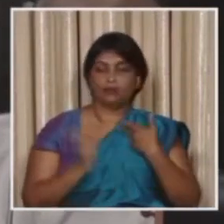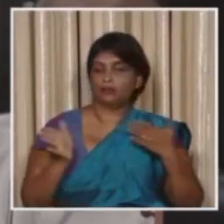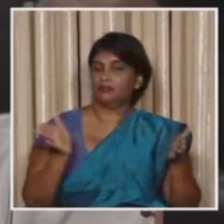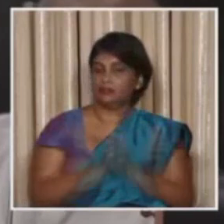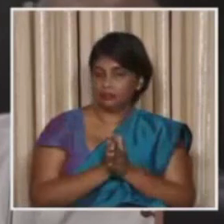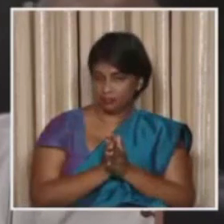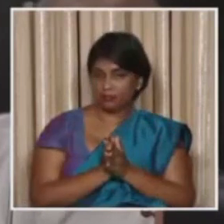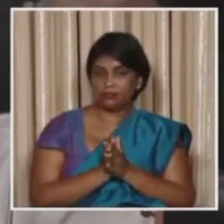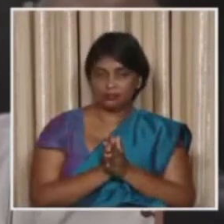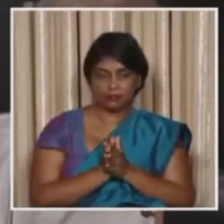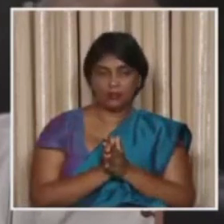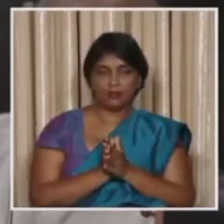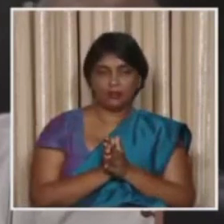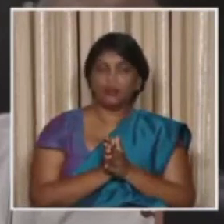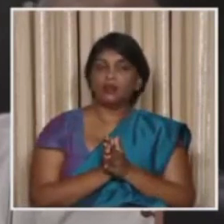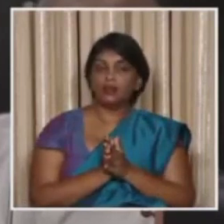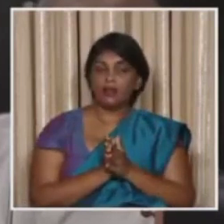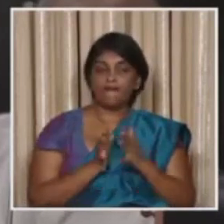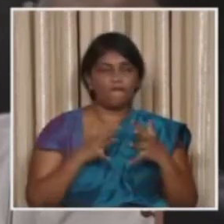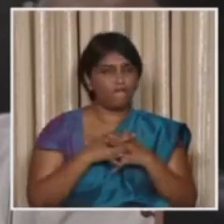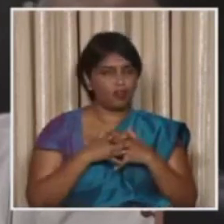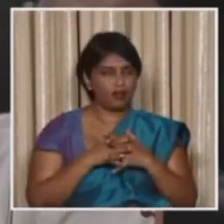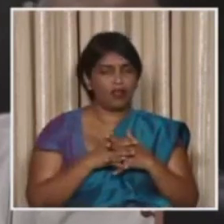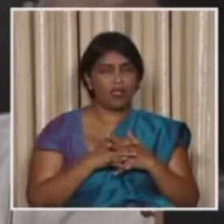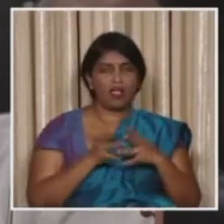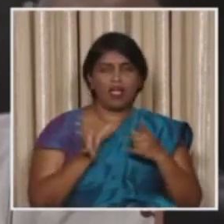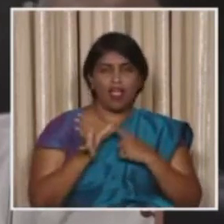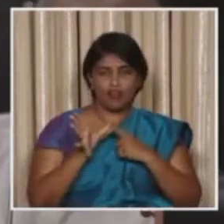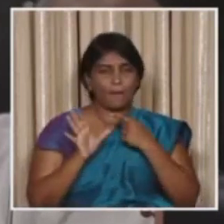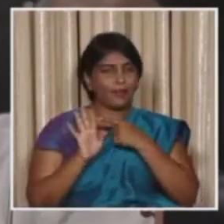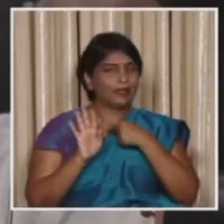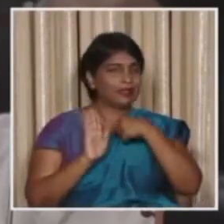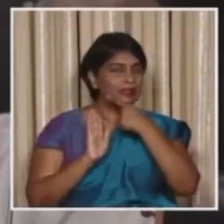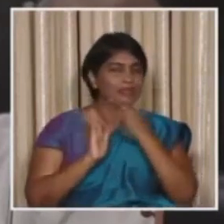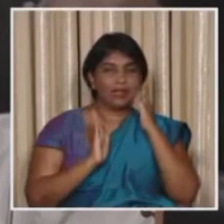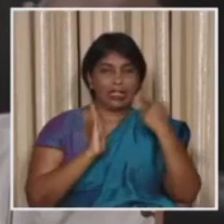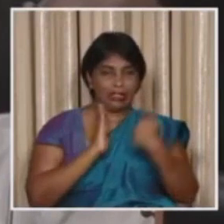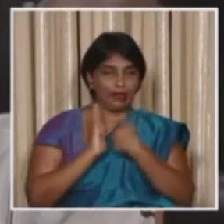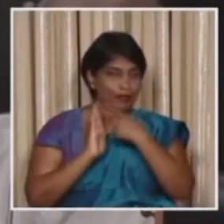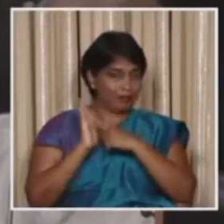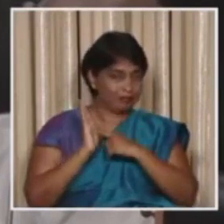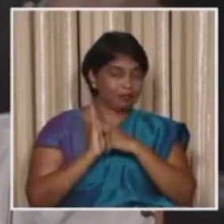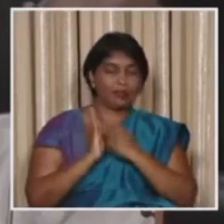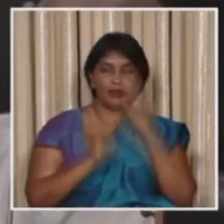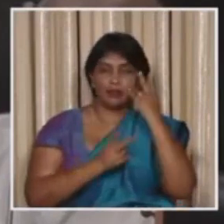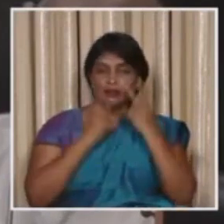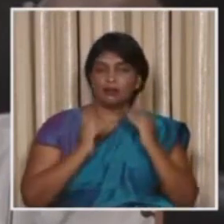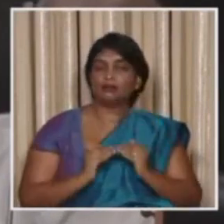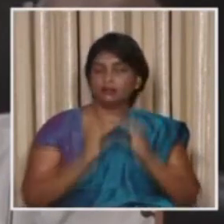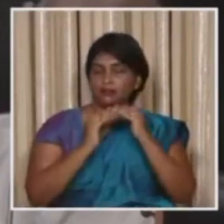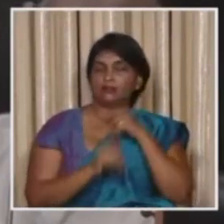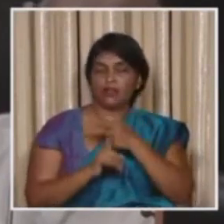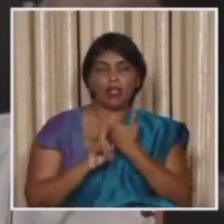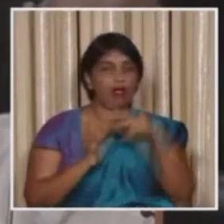from Verugallaru to Arugam Bay for tourism purposes. Cruise tourism initiative could also be a part of this development